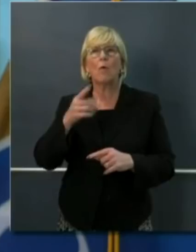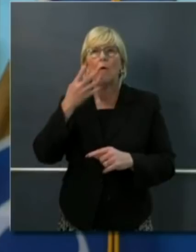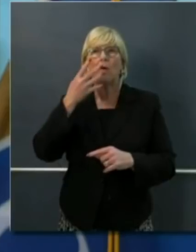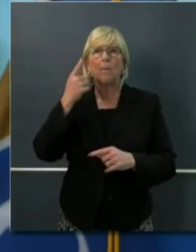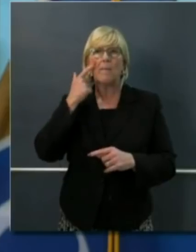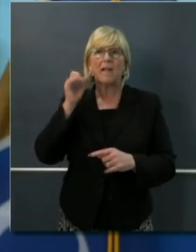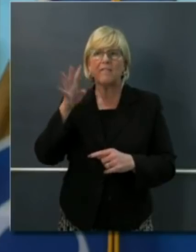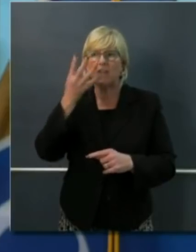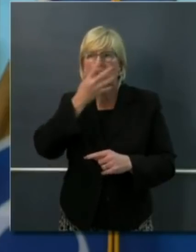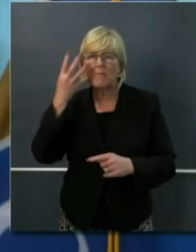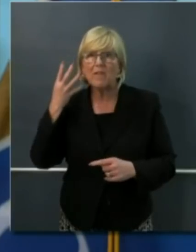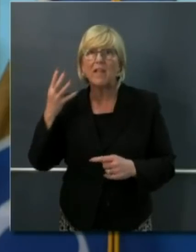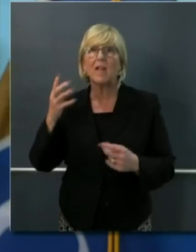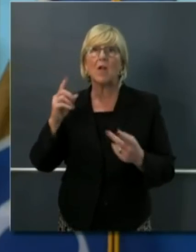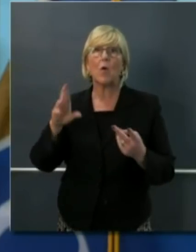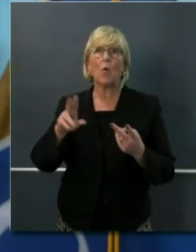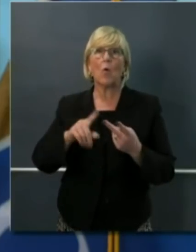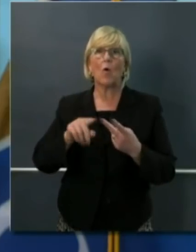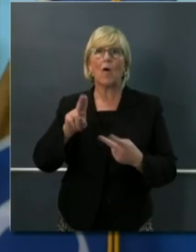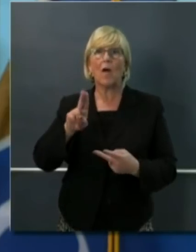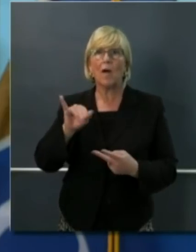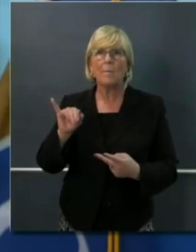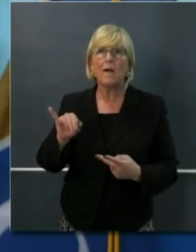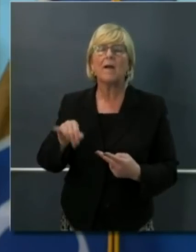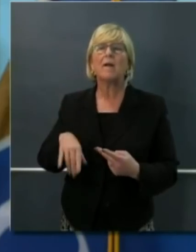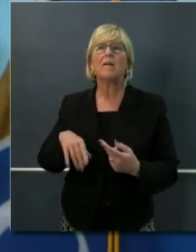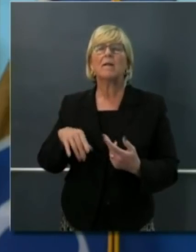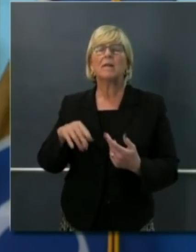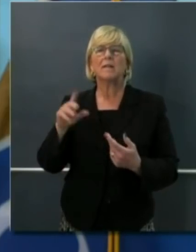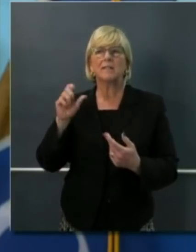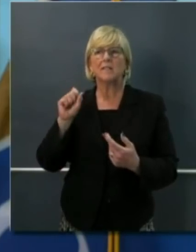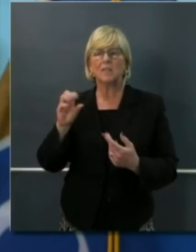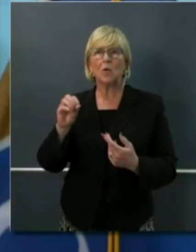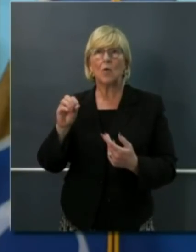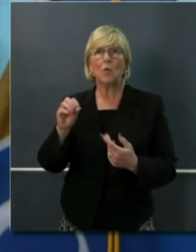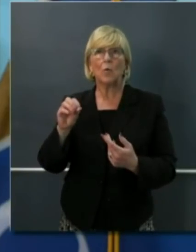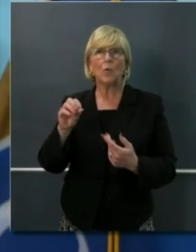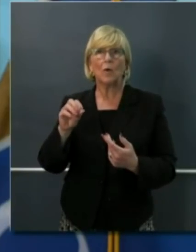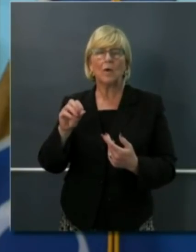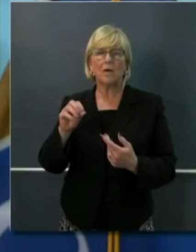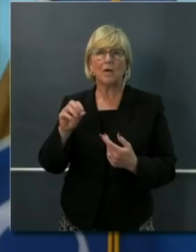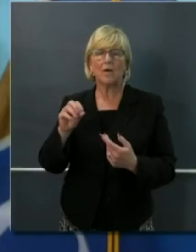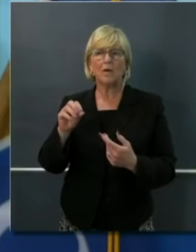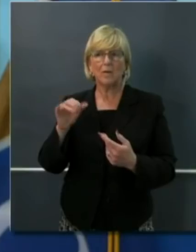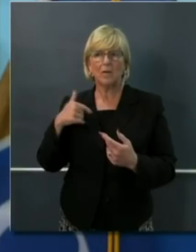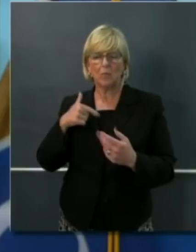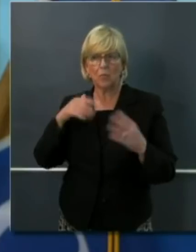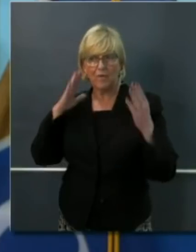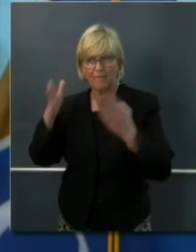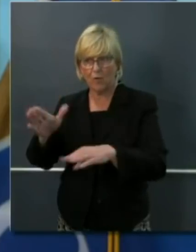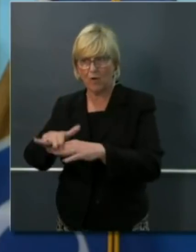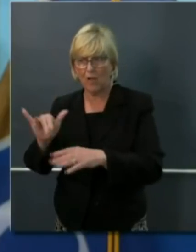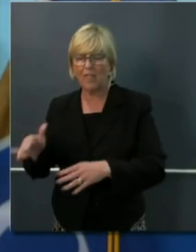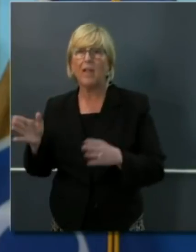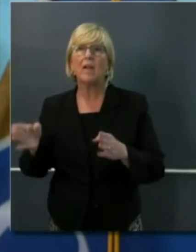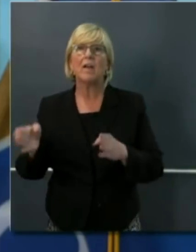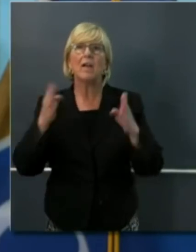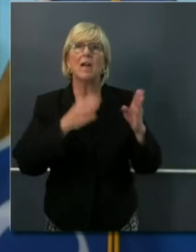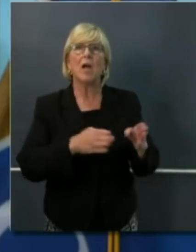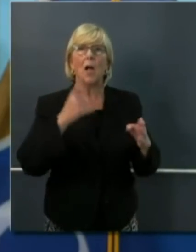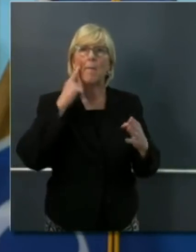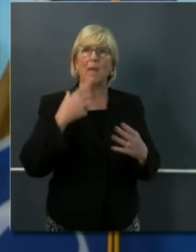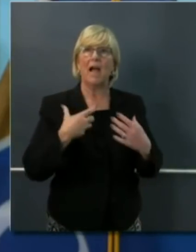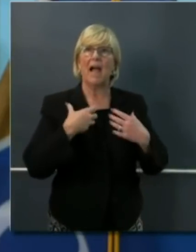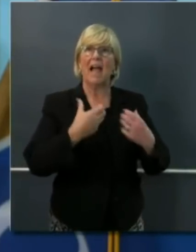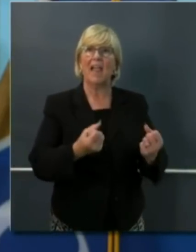status, and disaster relief grants that are made available in that space as well. As it relates to the issues of mental health, we laid out a few